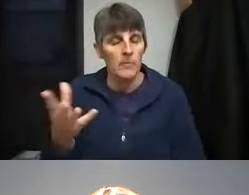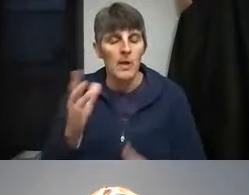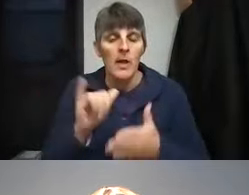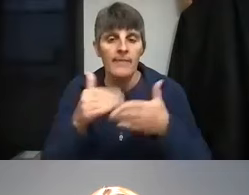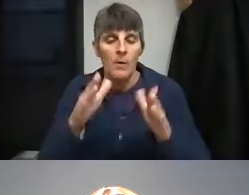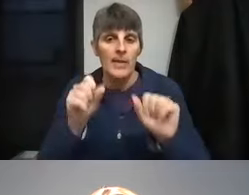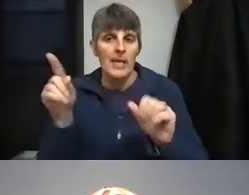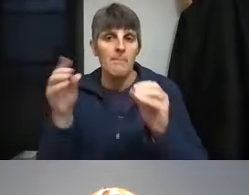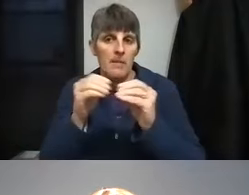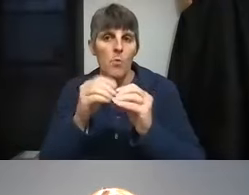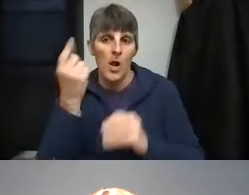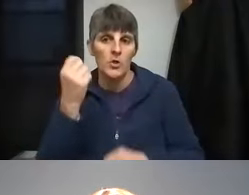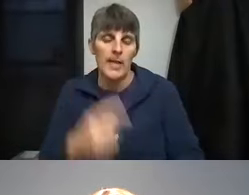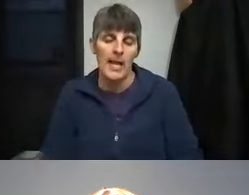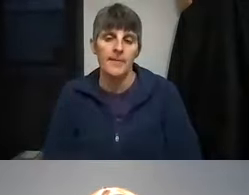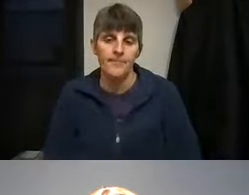way, they can be more understanding.